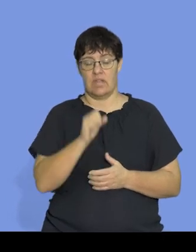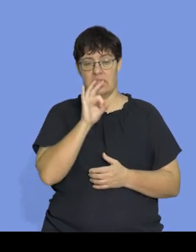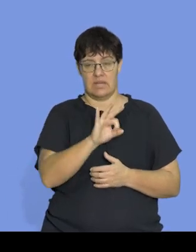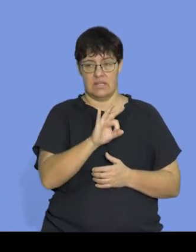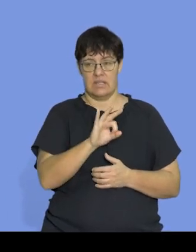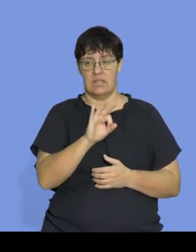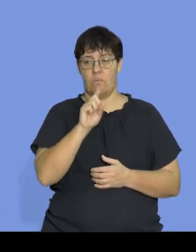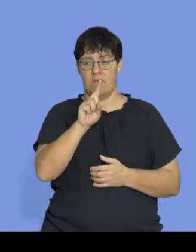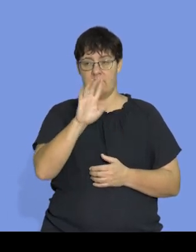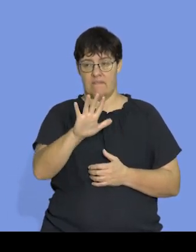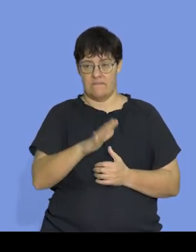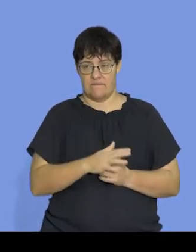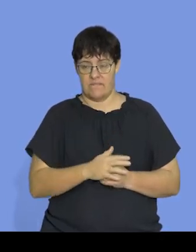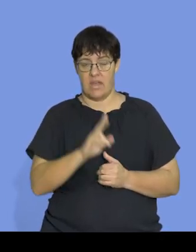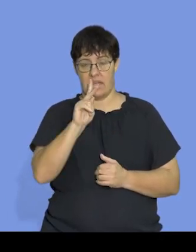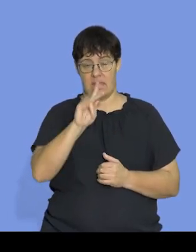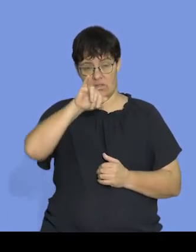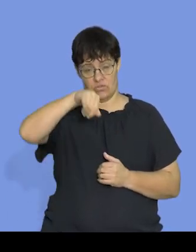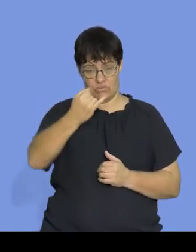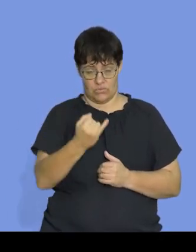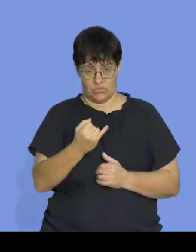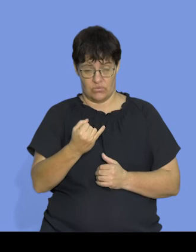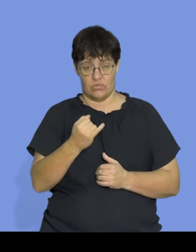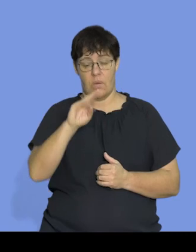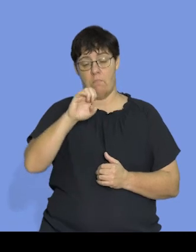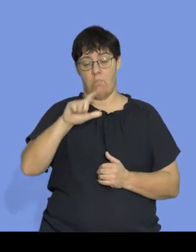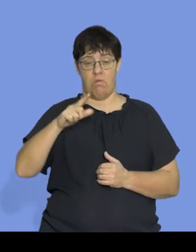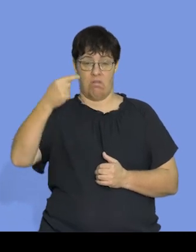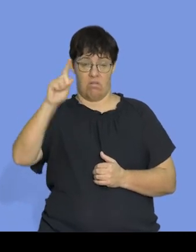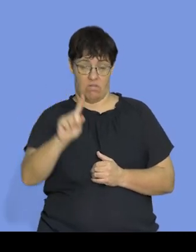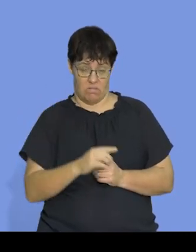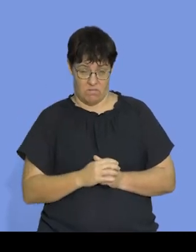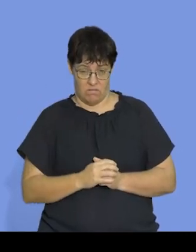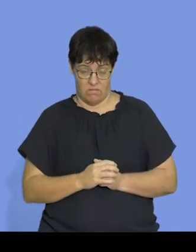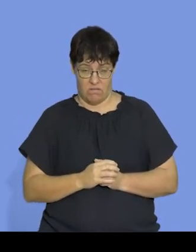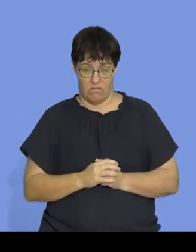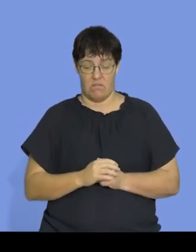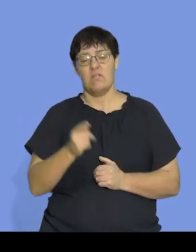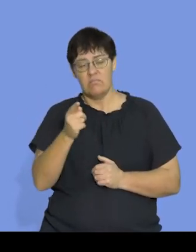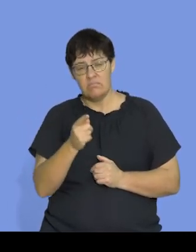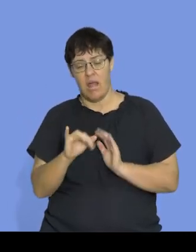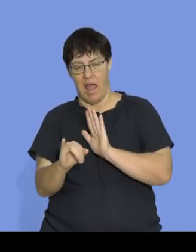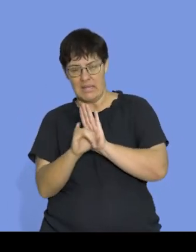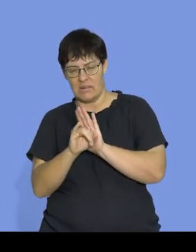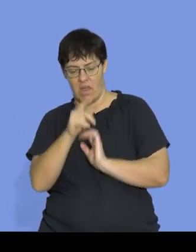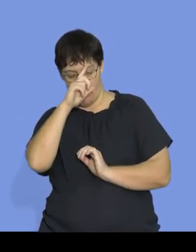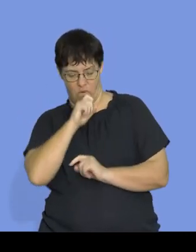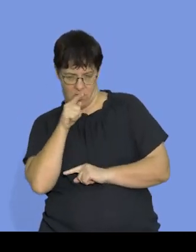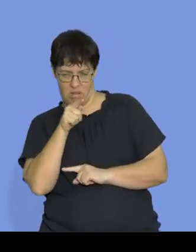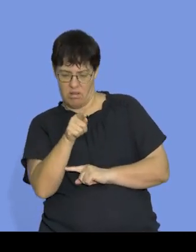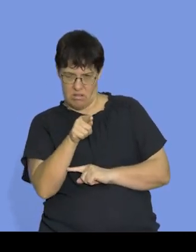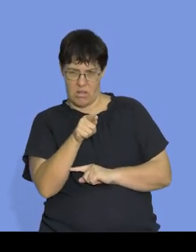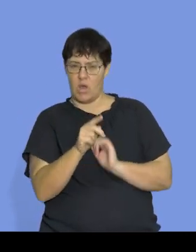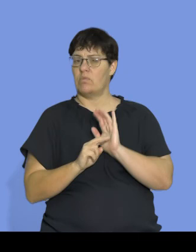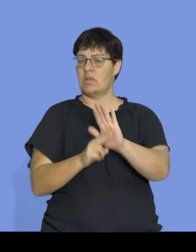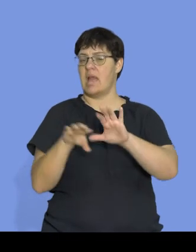315 kilojoules per mole. So we need to be able to identify in this profile what represents the